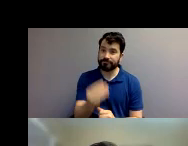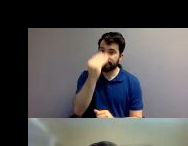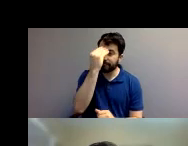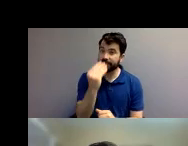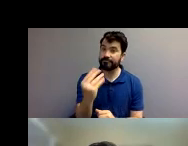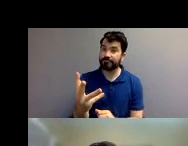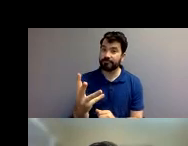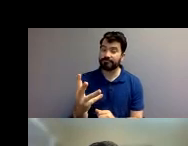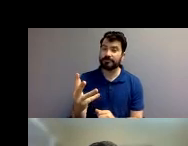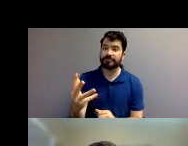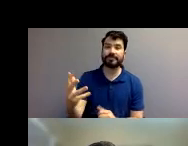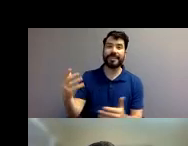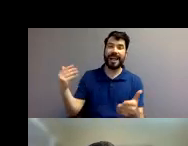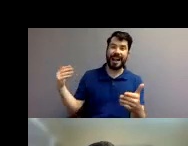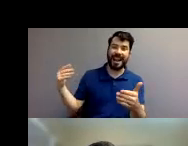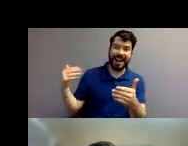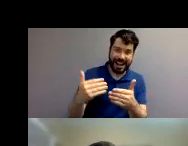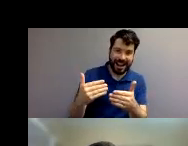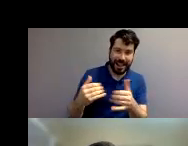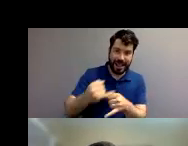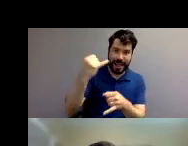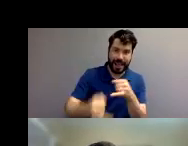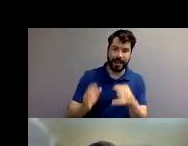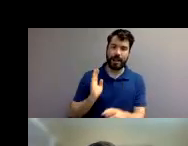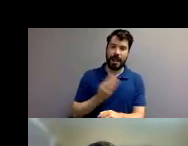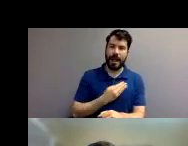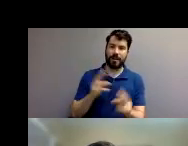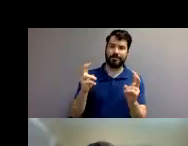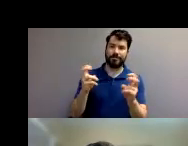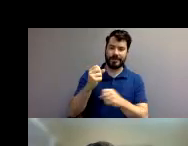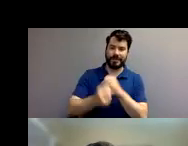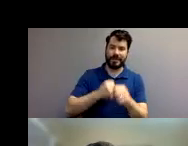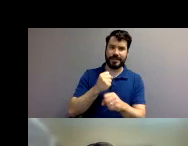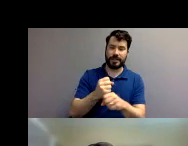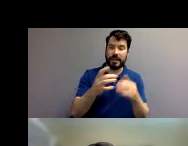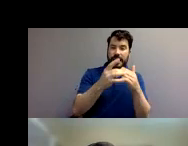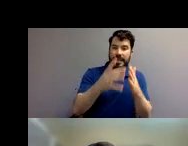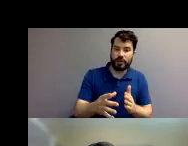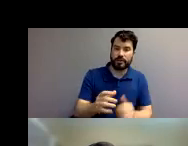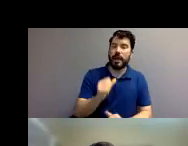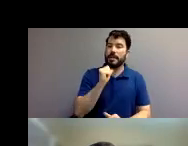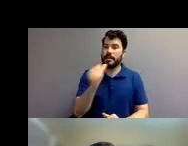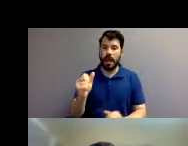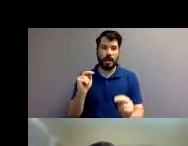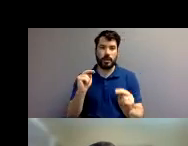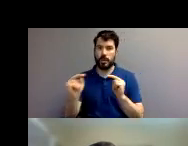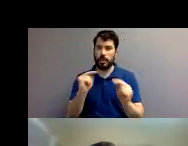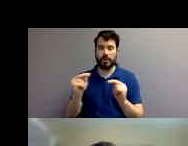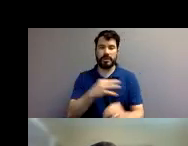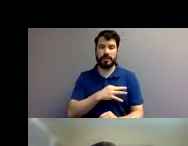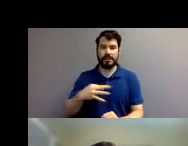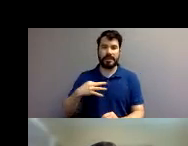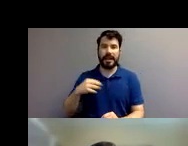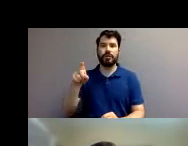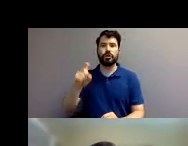as we're nearing the end of this fiscal year, which means leaders and non-bargaining force staff should be wrapping up their